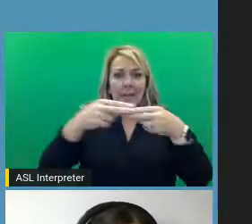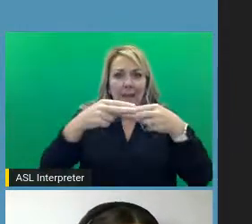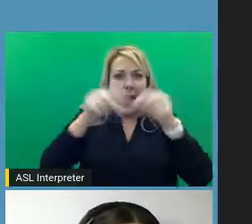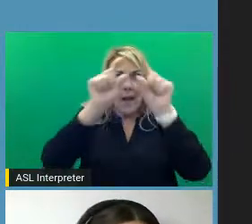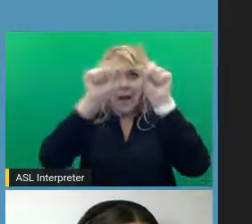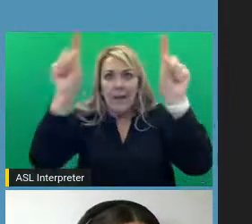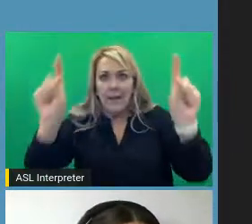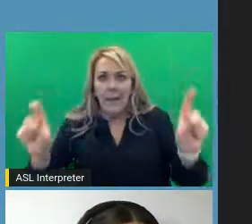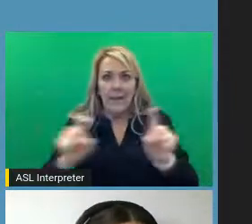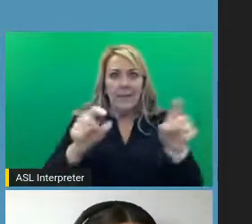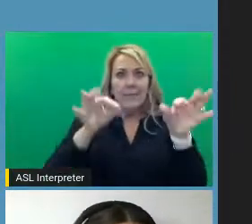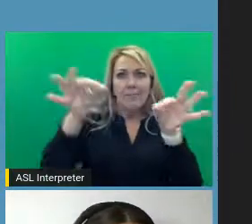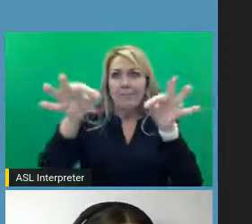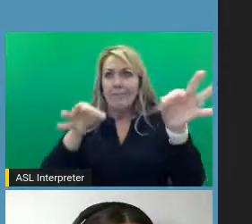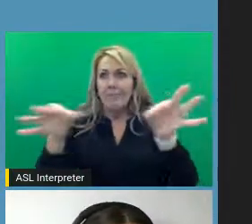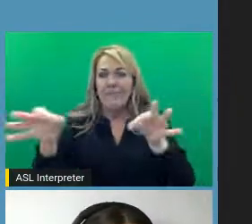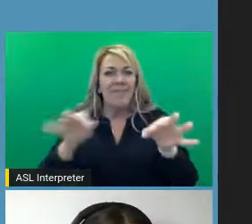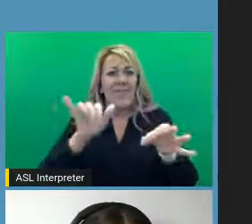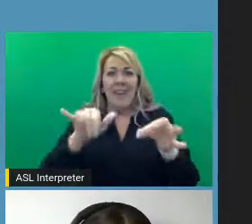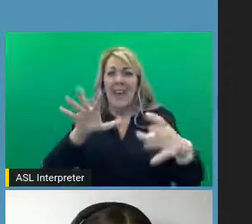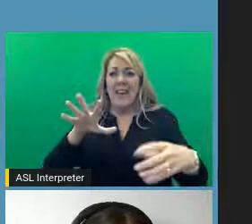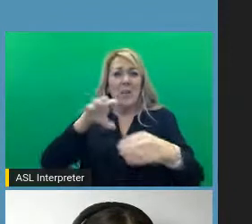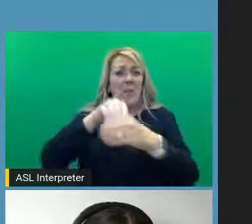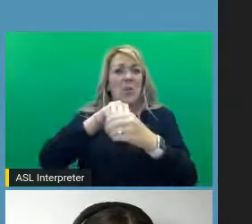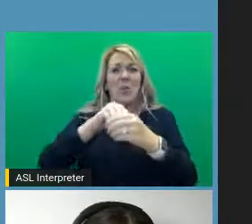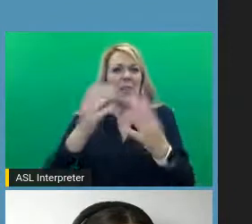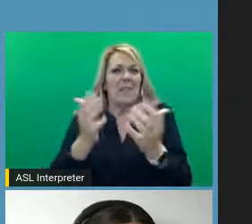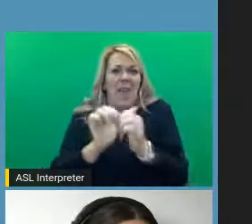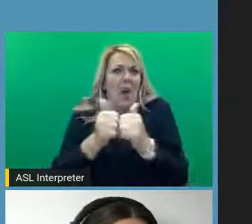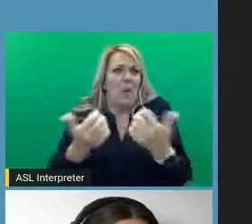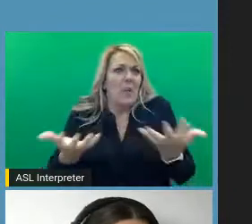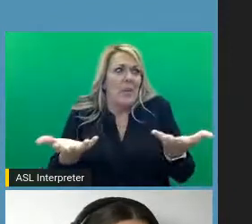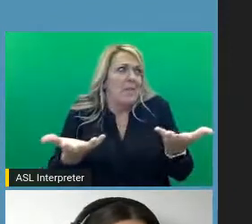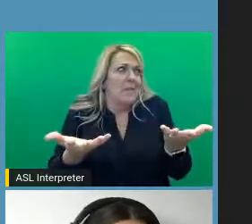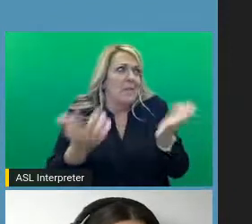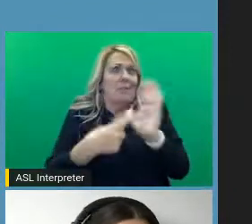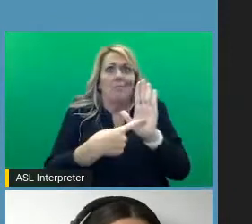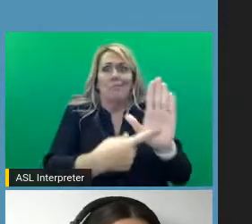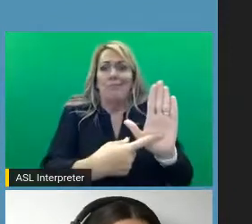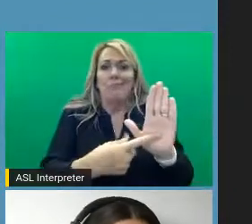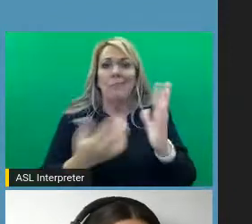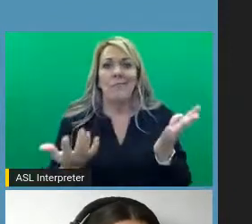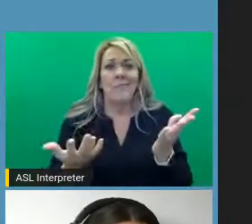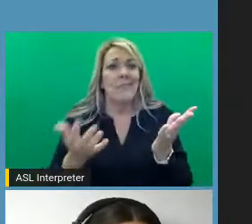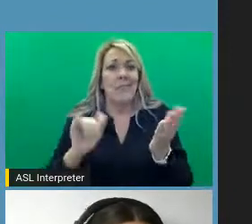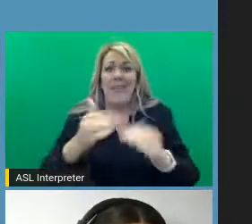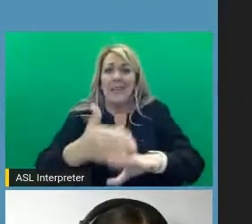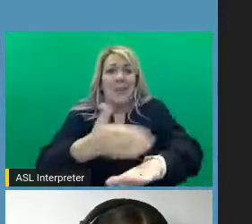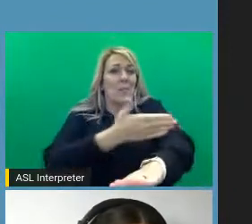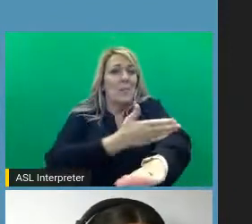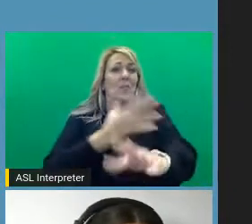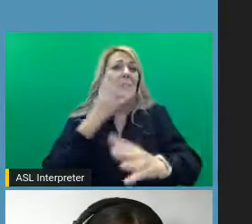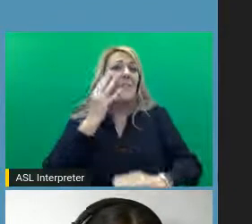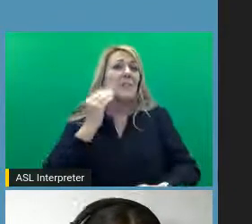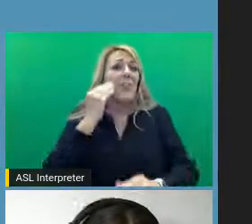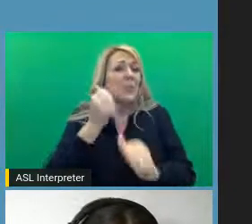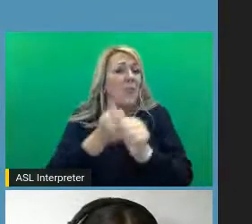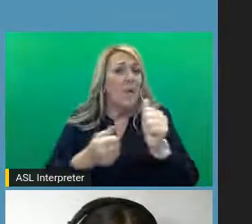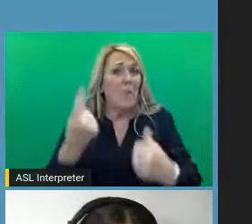it's just something that can be incorporated into the way we present. And it only improves the experience for